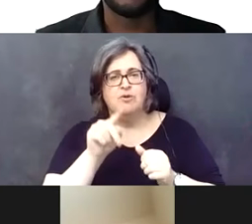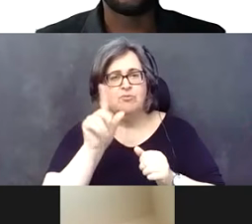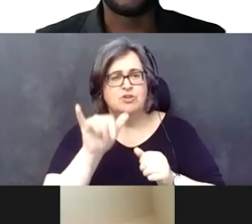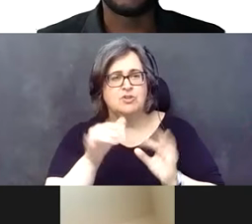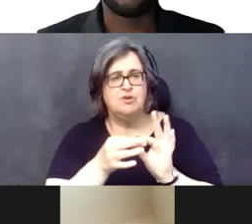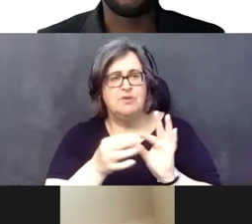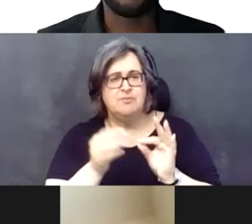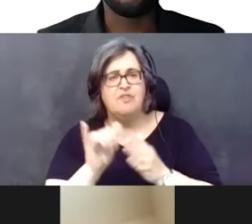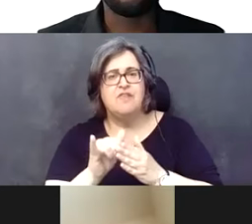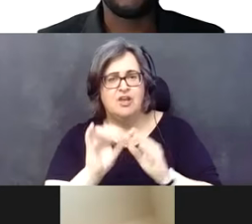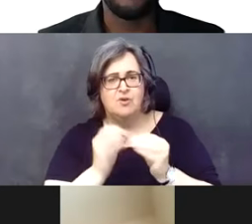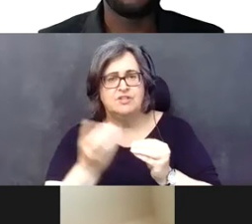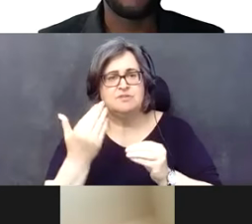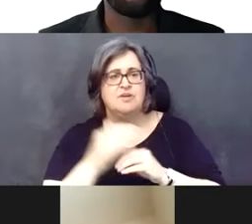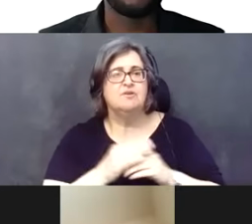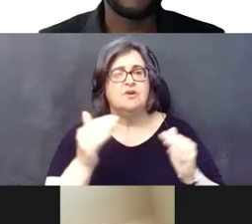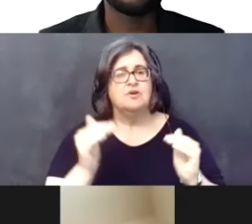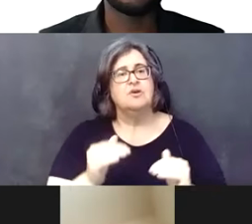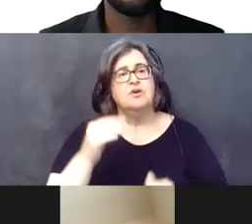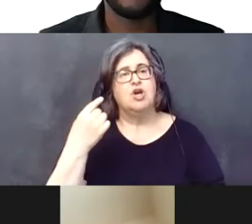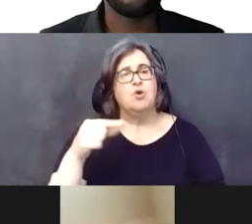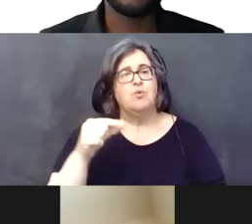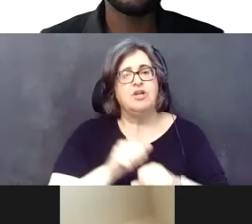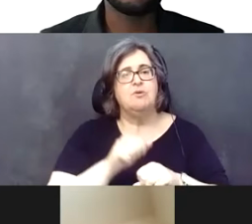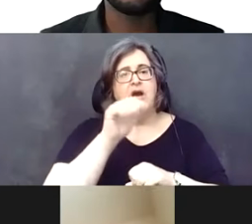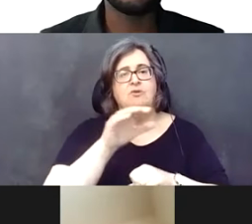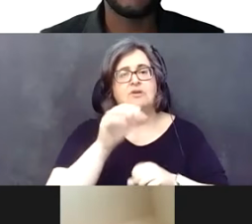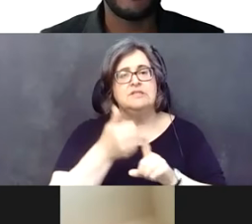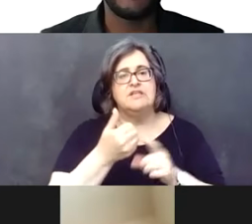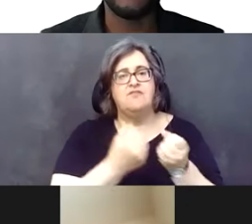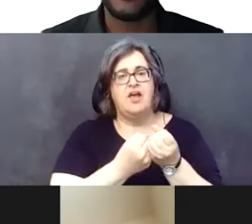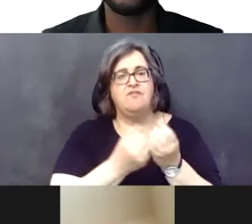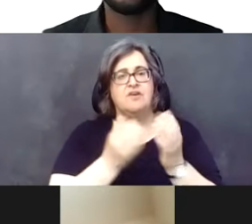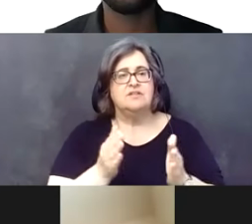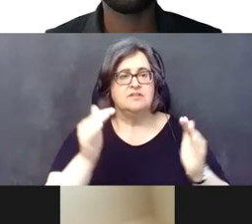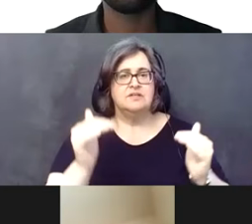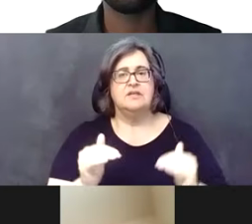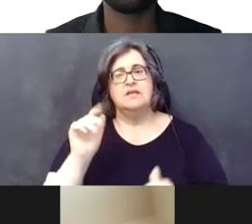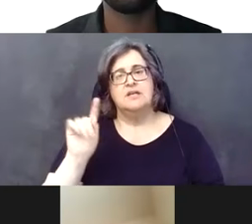mentioning this organization earlier. We have Green Mountain Self-Advocates and TASH.